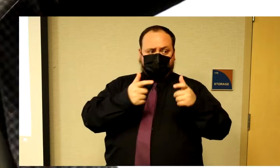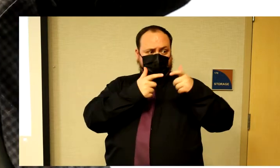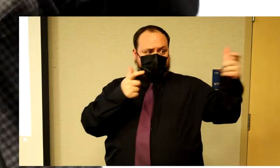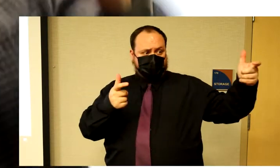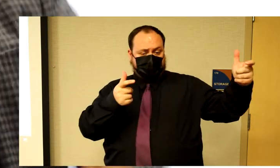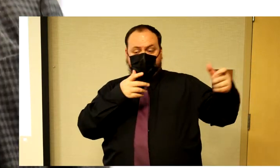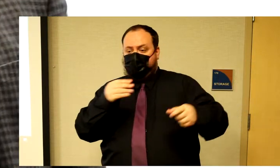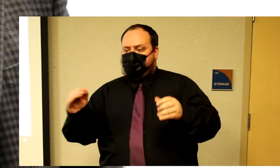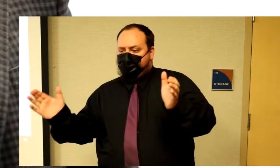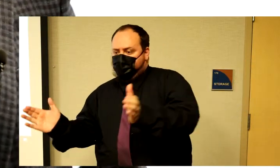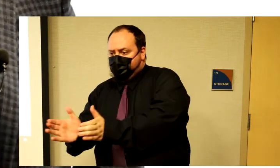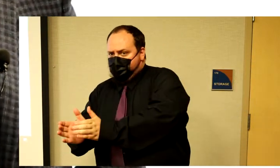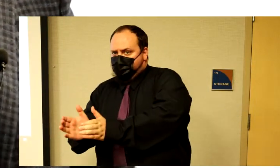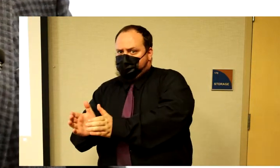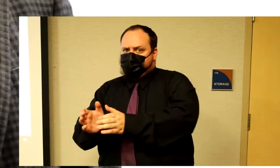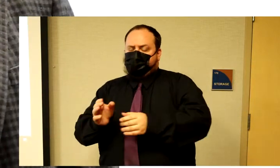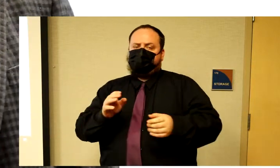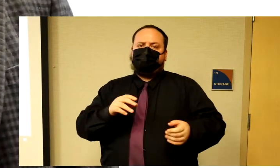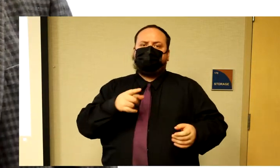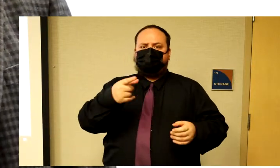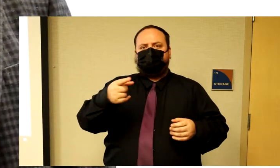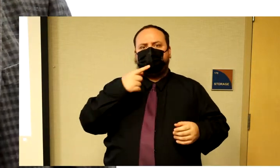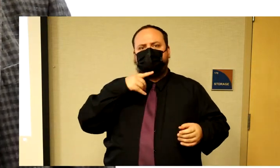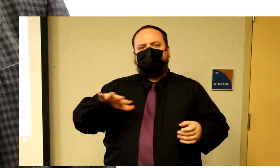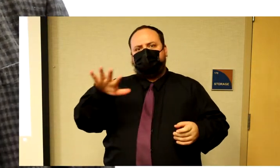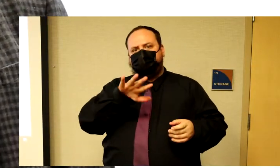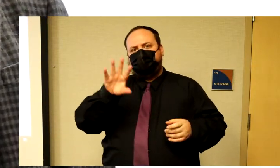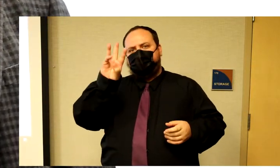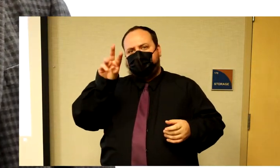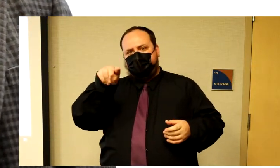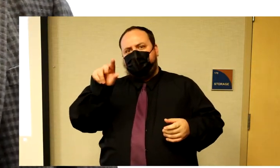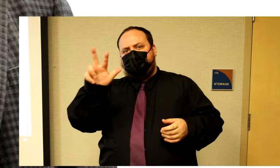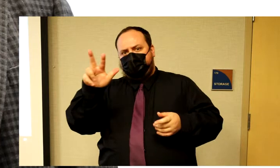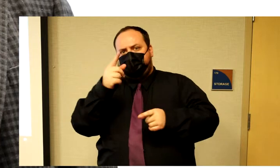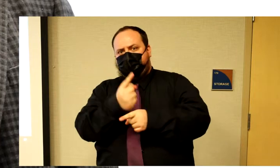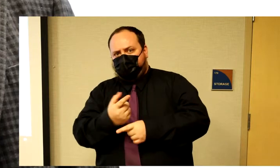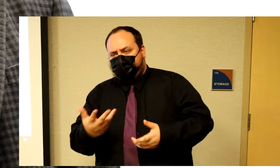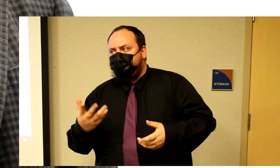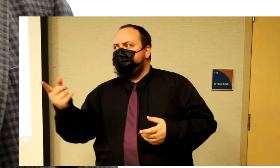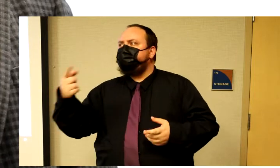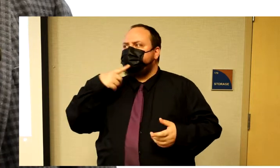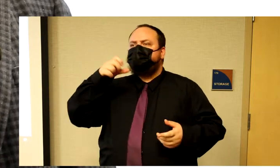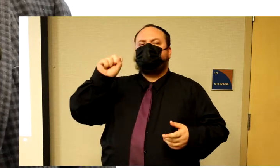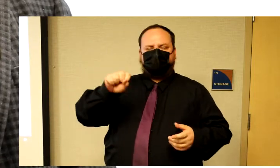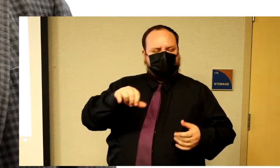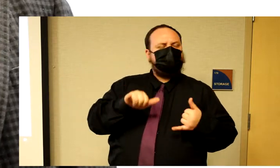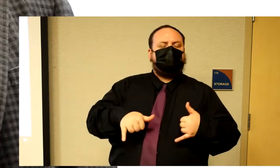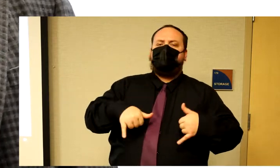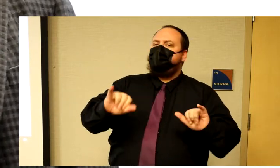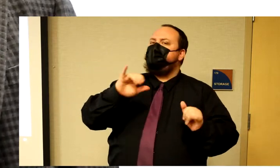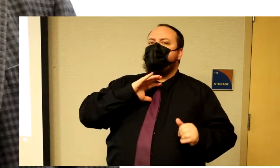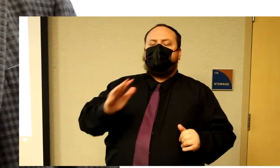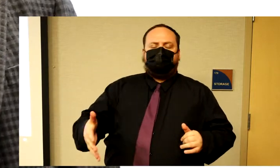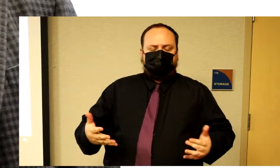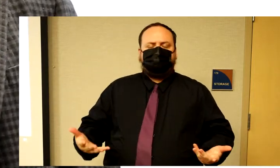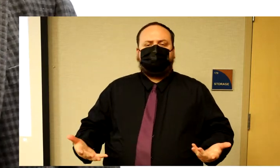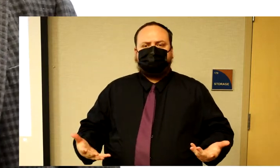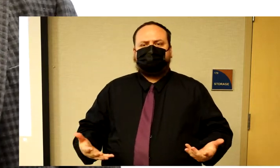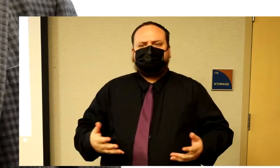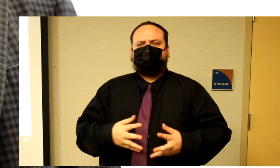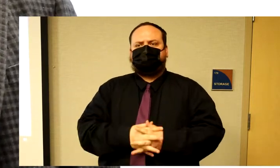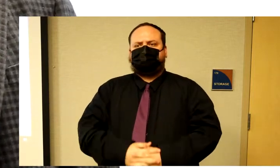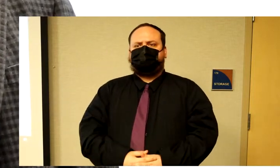and the smallest. So you're essentially at 6.3. That's right. Which is still fine. Okay.